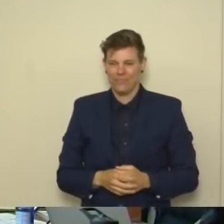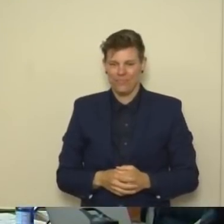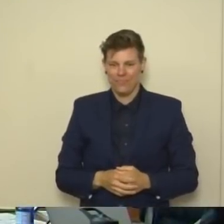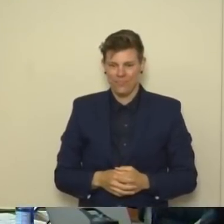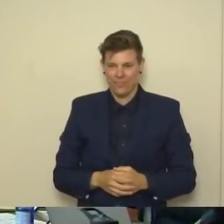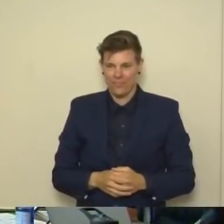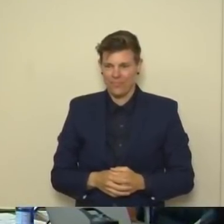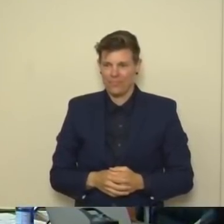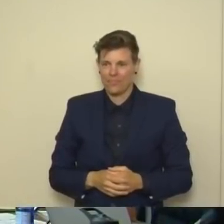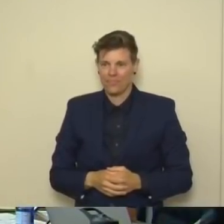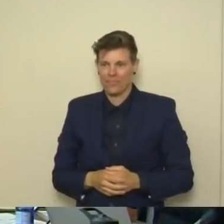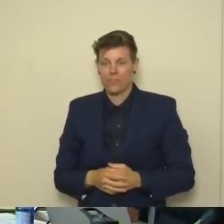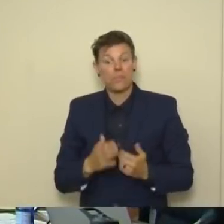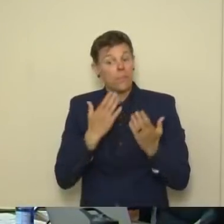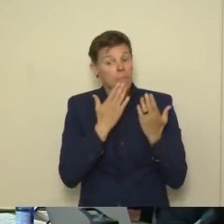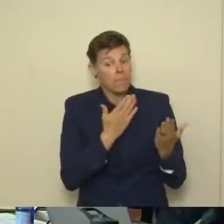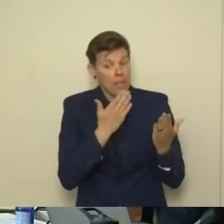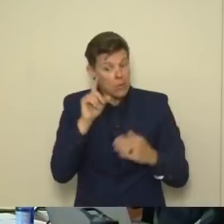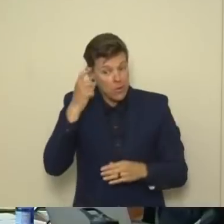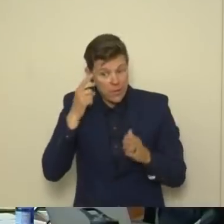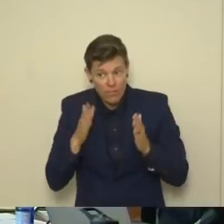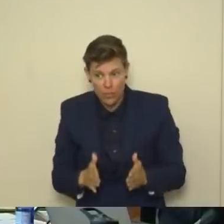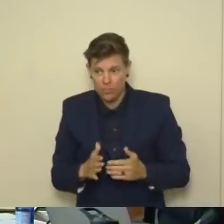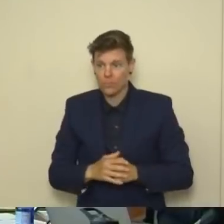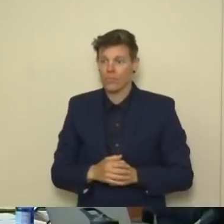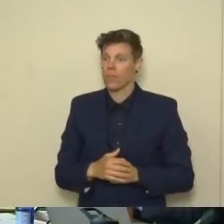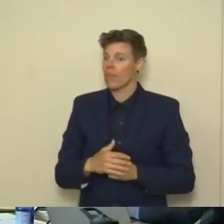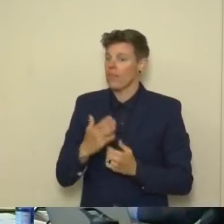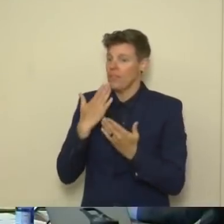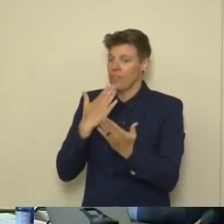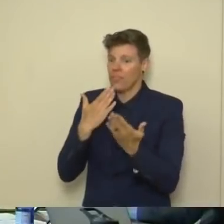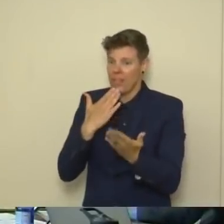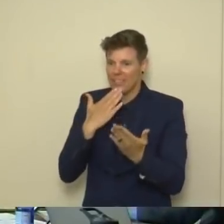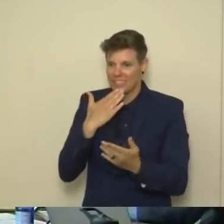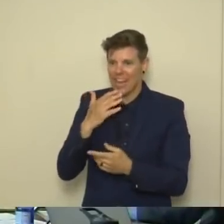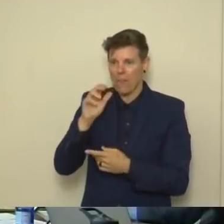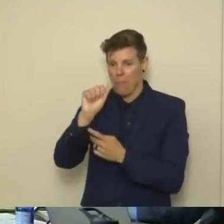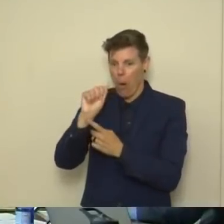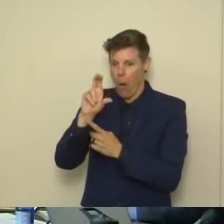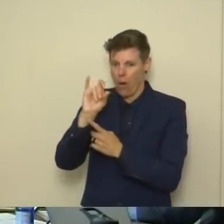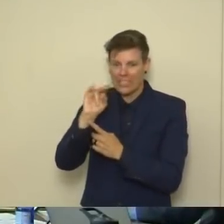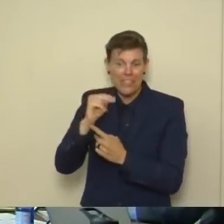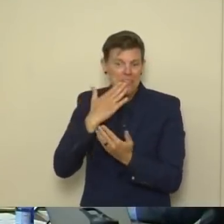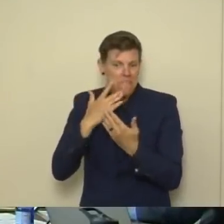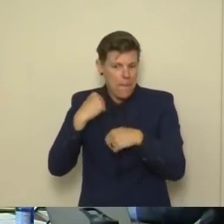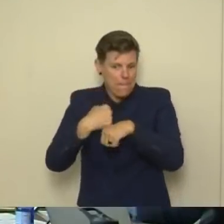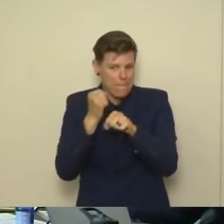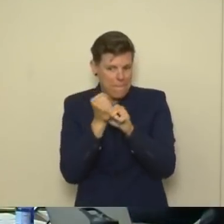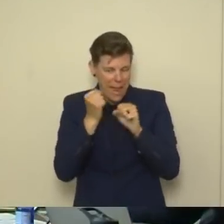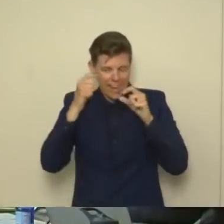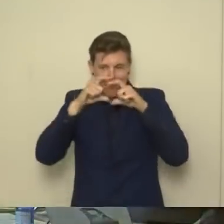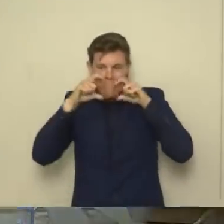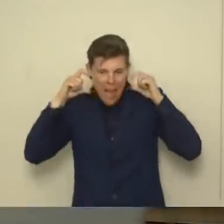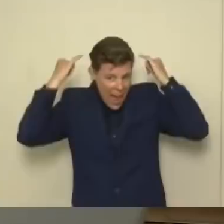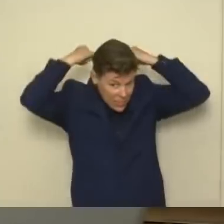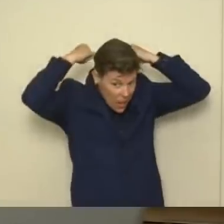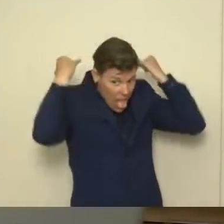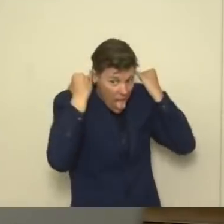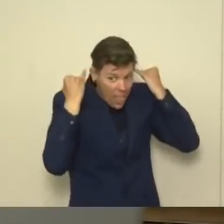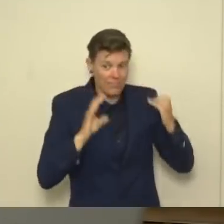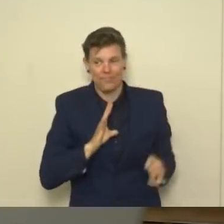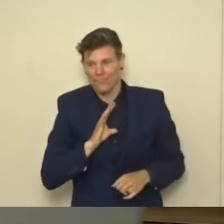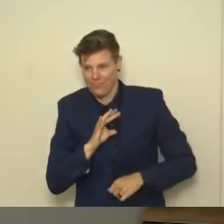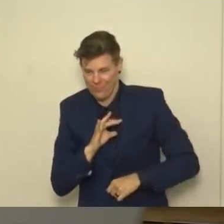Thank you, Governor. I want to say thank you to August, the man that made this thing. I don't think I've ever gotten so much pleasure out of a little piece of plastic. That's very